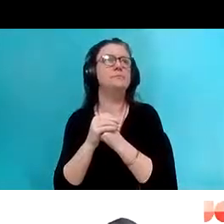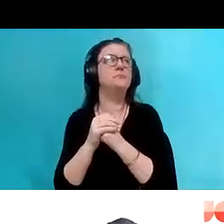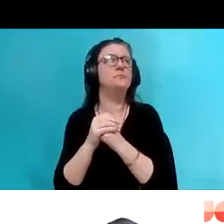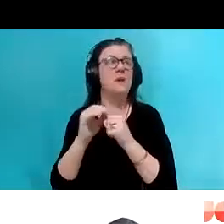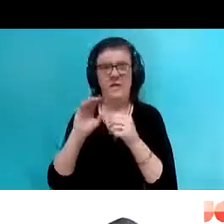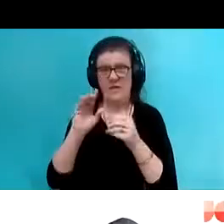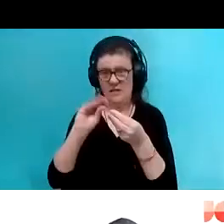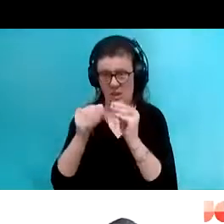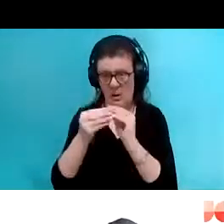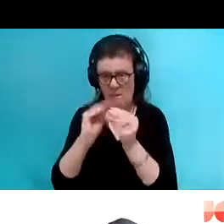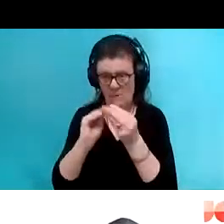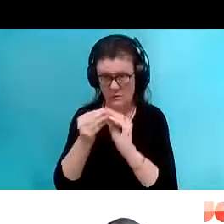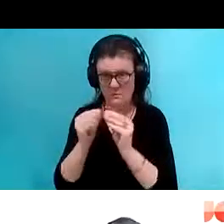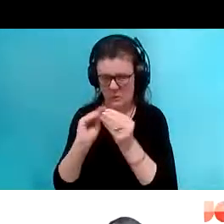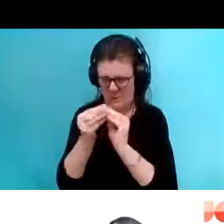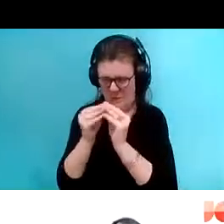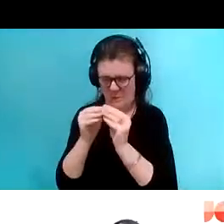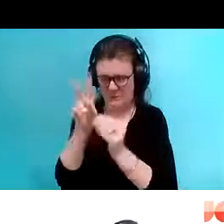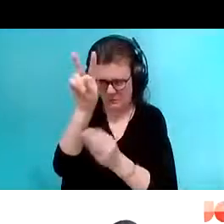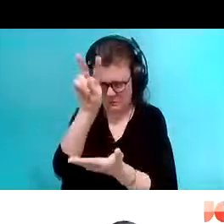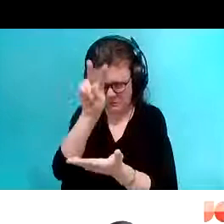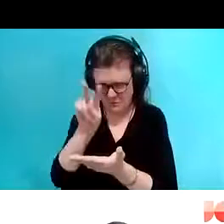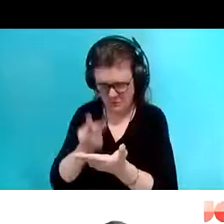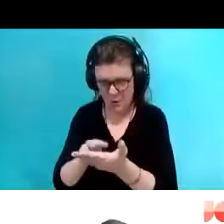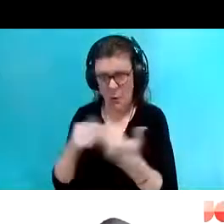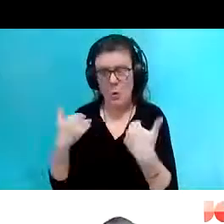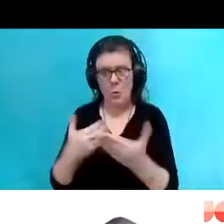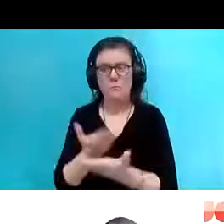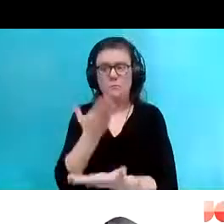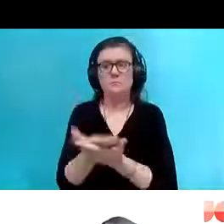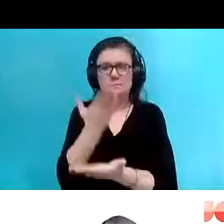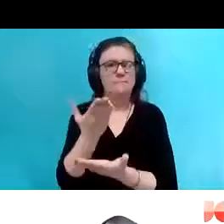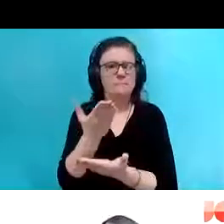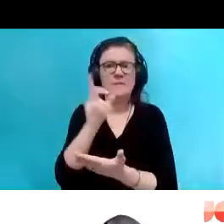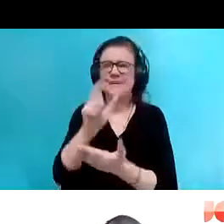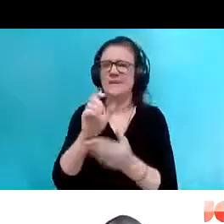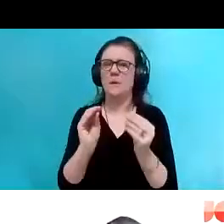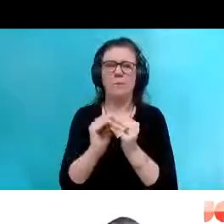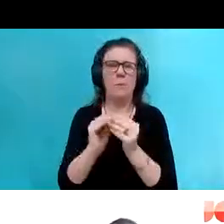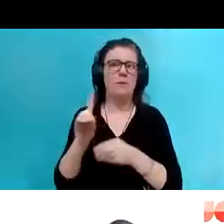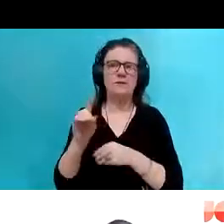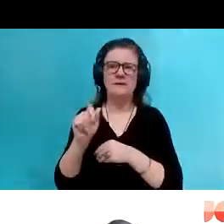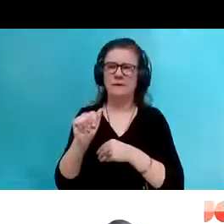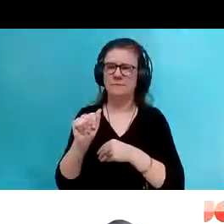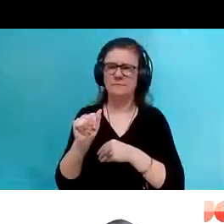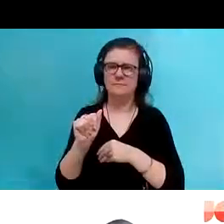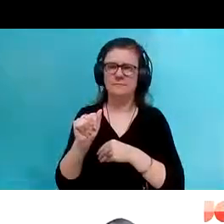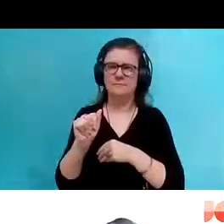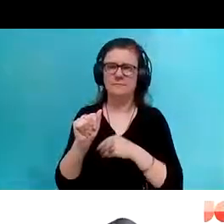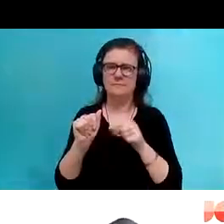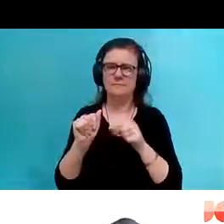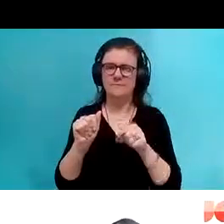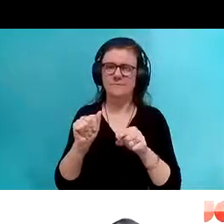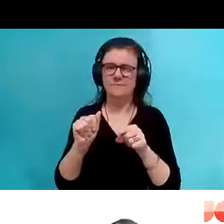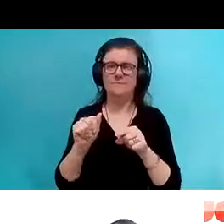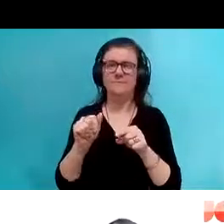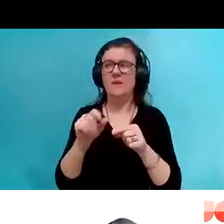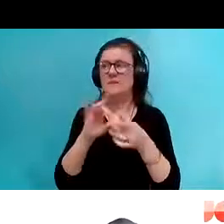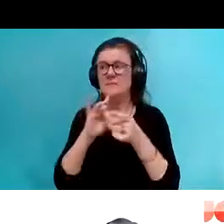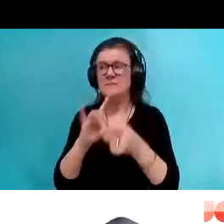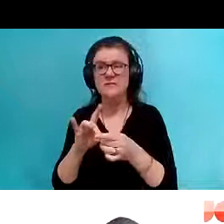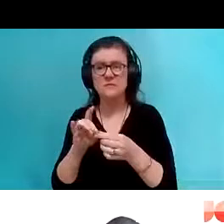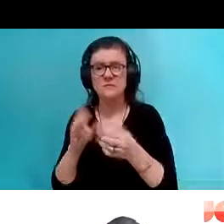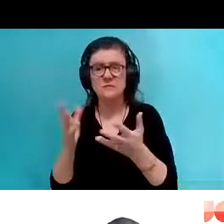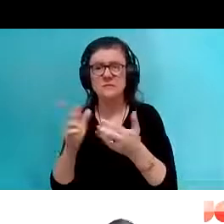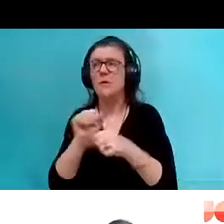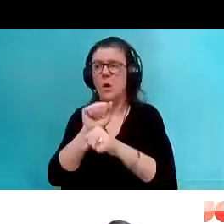was clear that more data is needed. This wasn't just a case of opening up data that was already there. Actually, on employment and